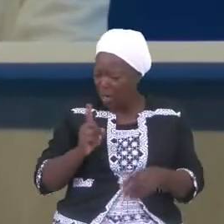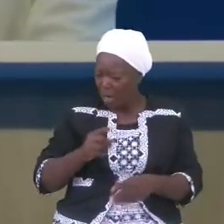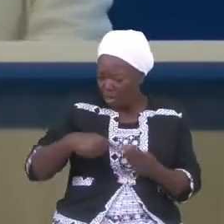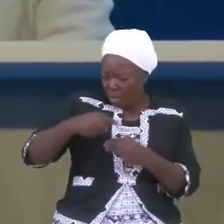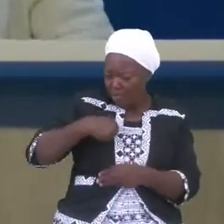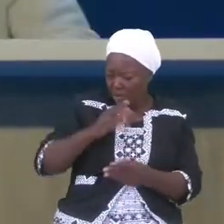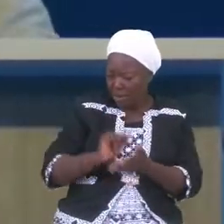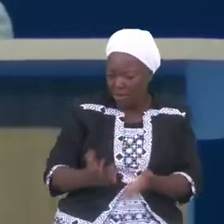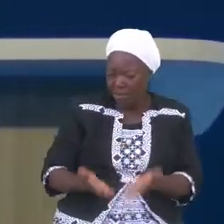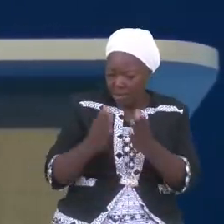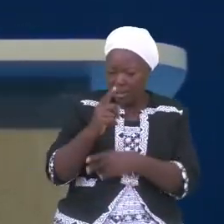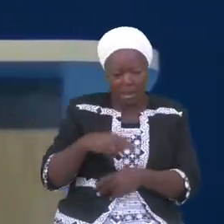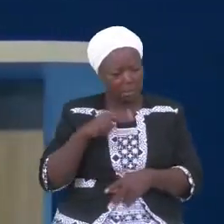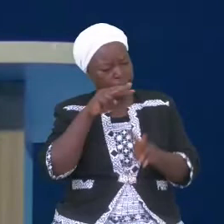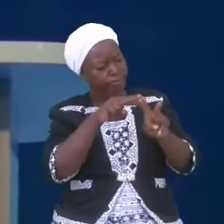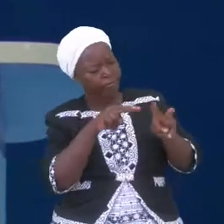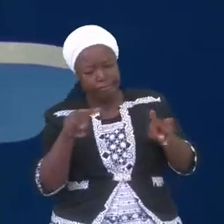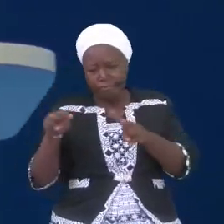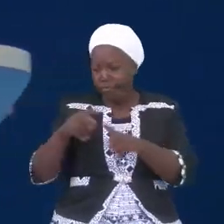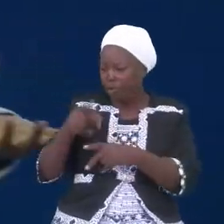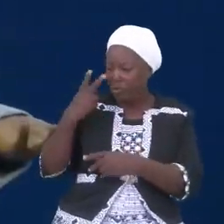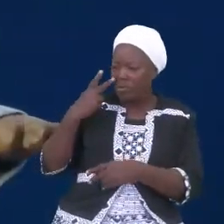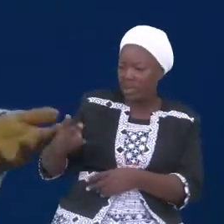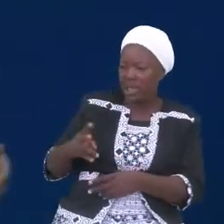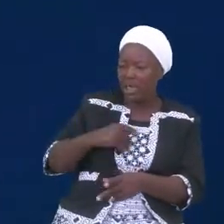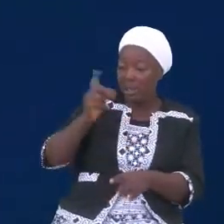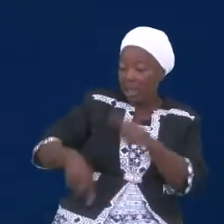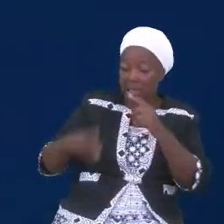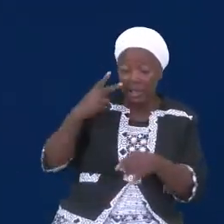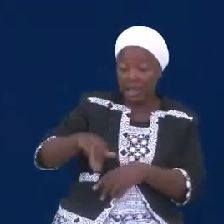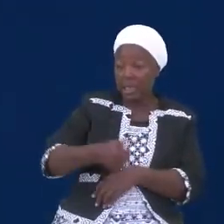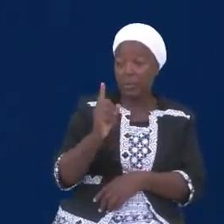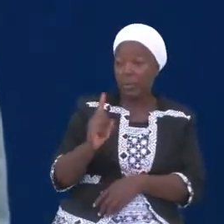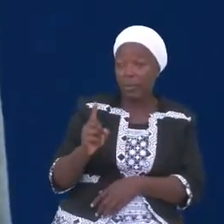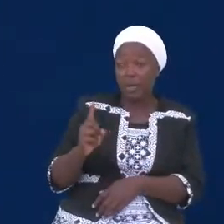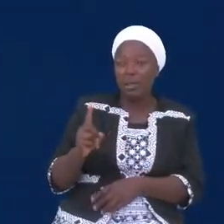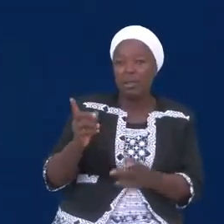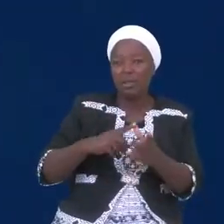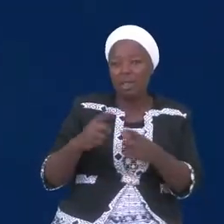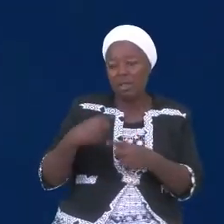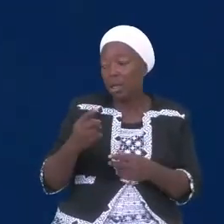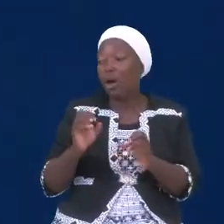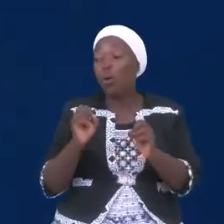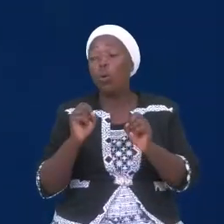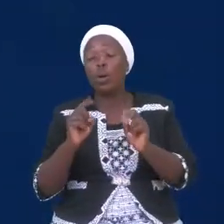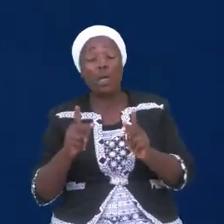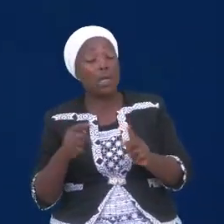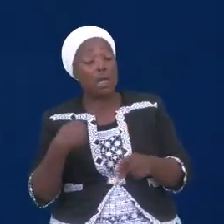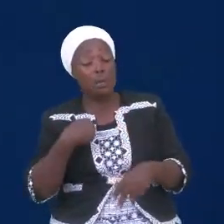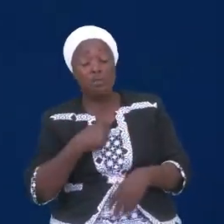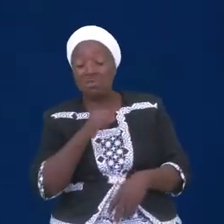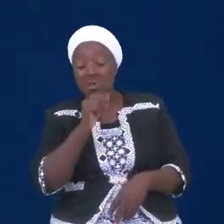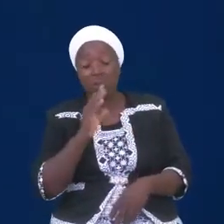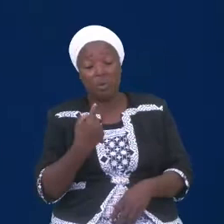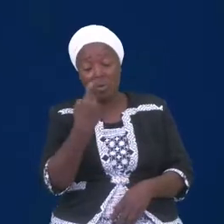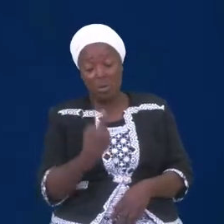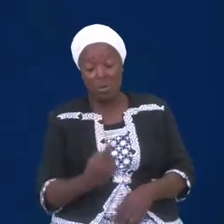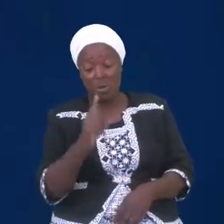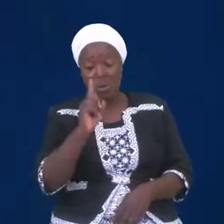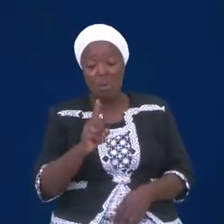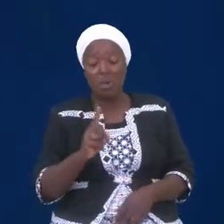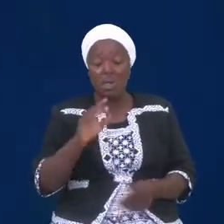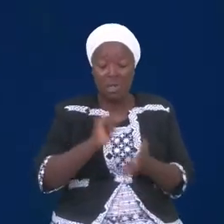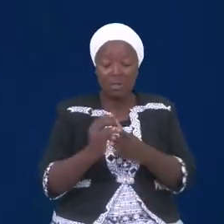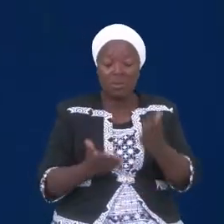their neck and look. And if they cannot see anyone, then they say, okay, I'll not be the only one. But there is joy in